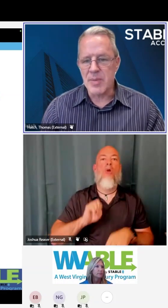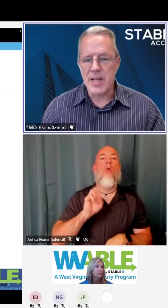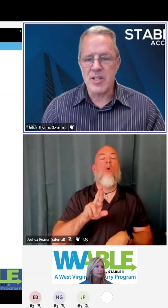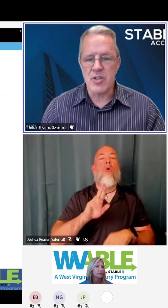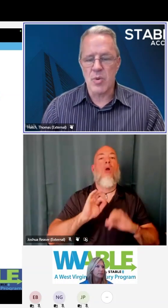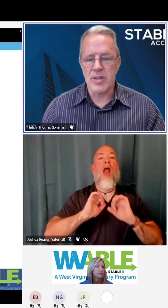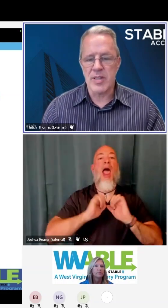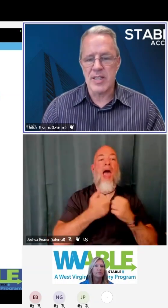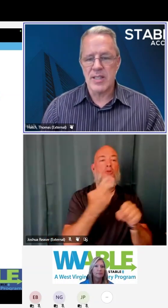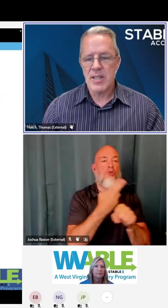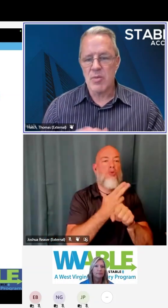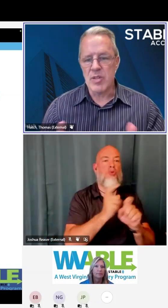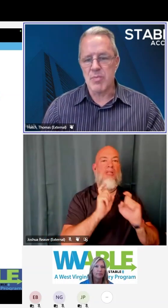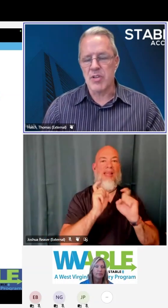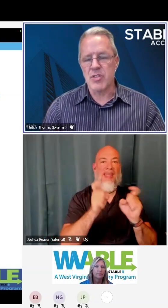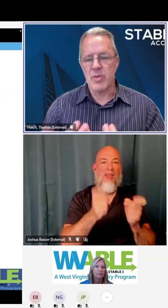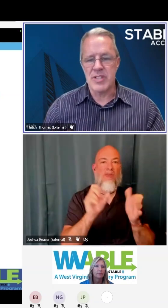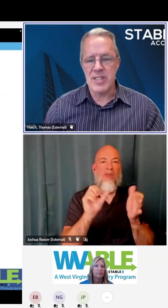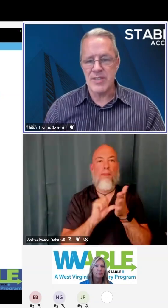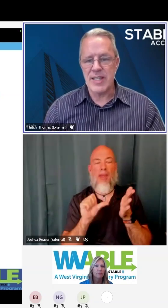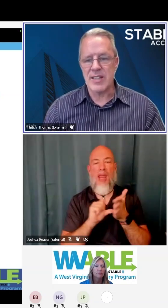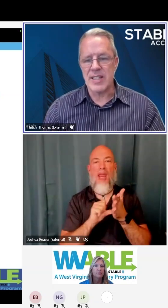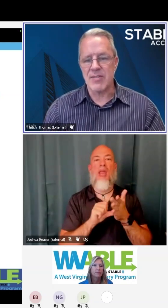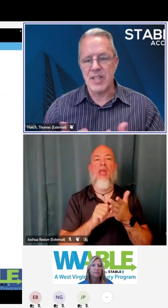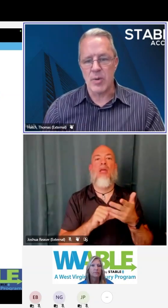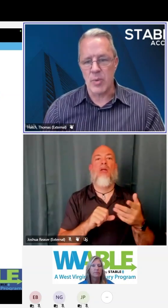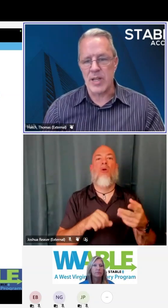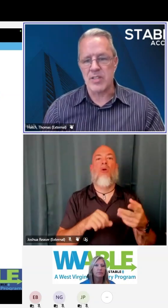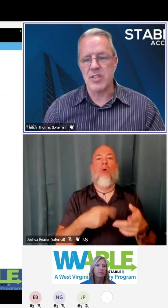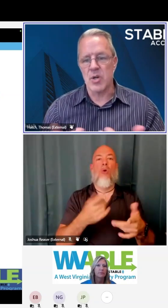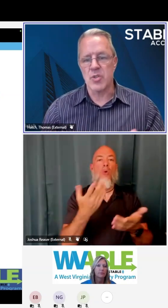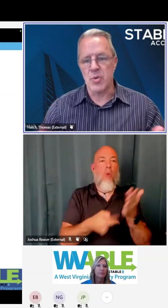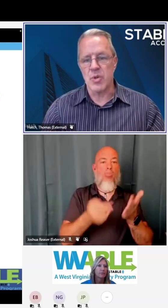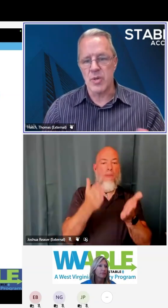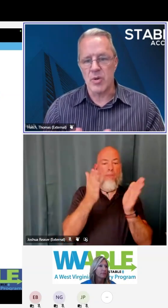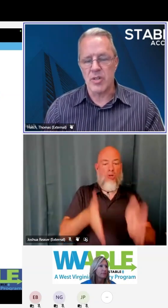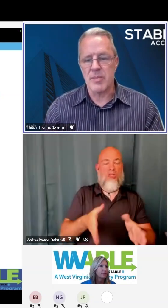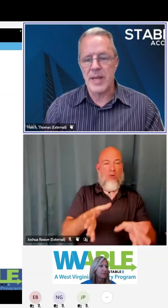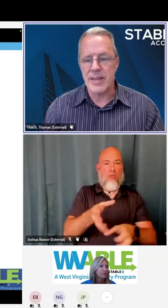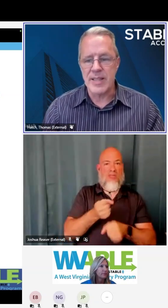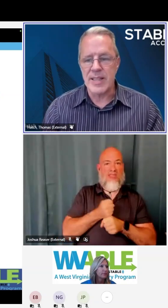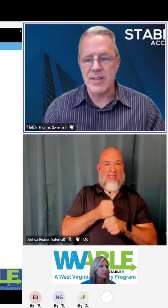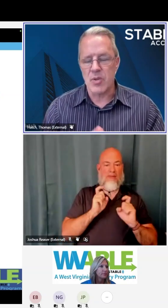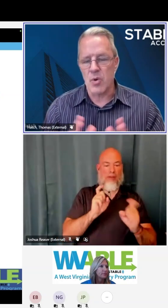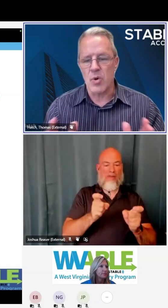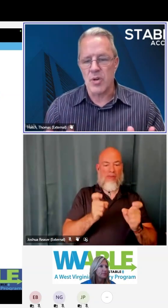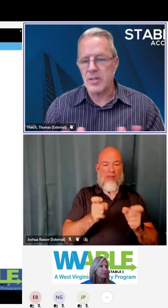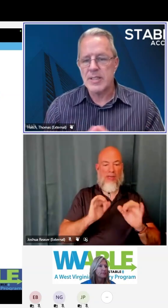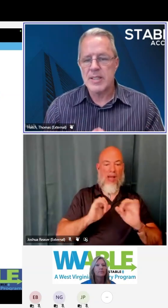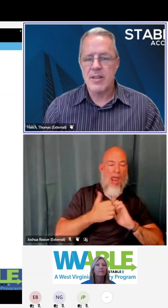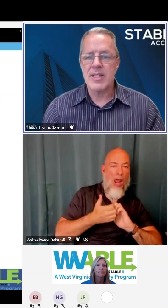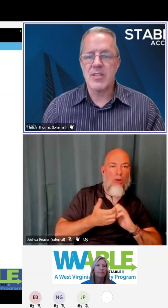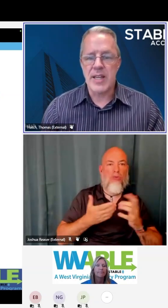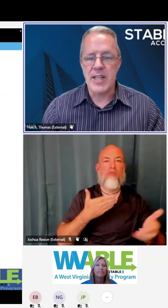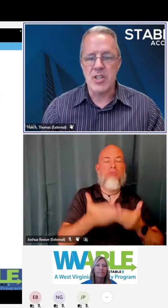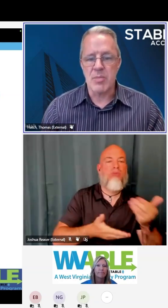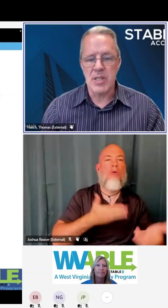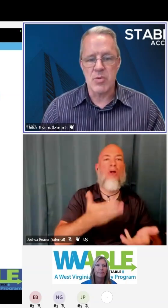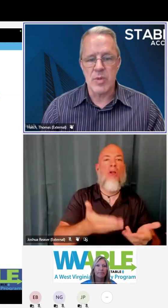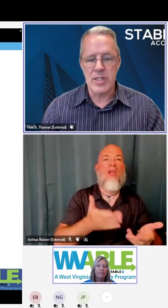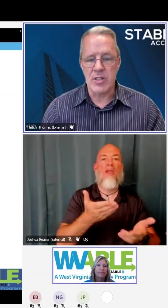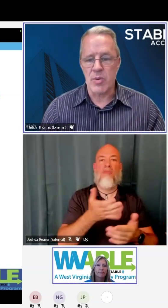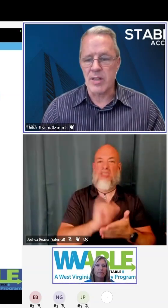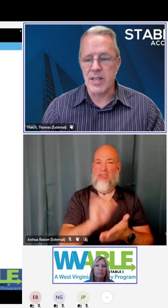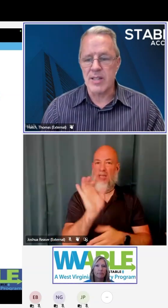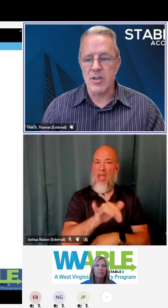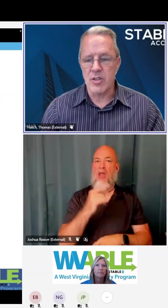the gifting page, or what the person receiving the gifting request goes through in order to make the gift, or things of that nature,